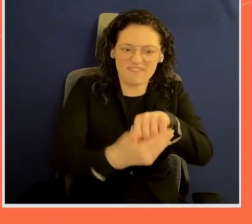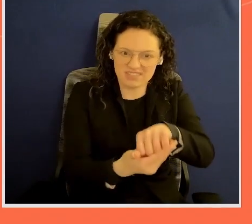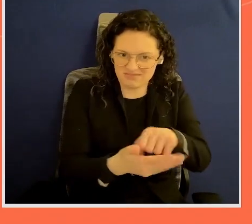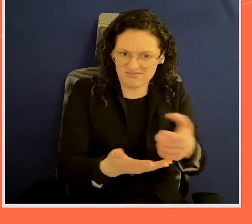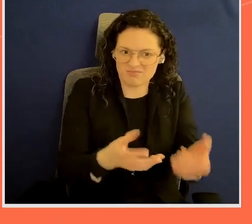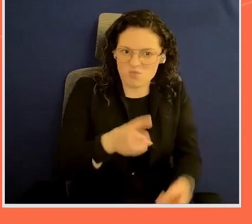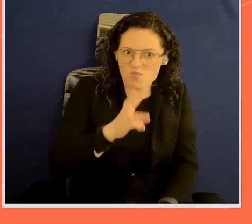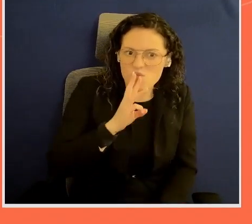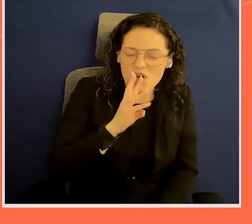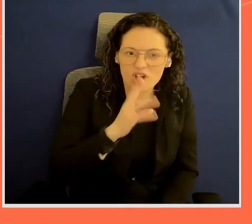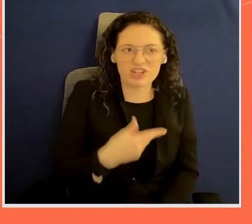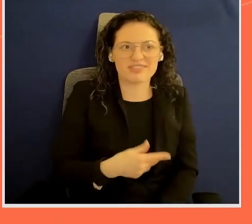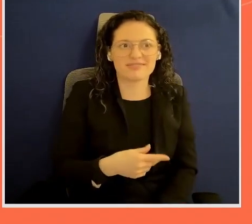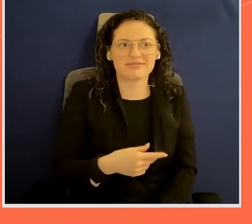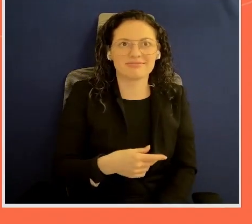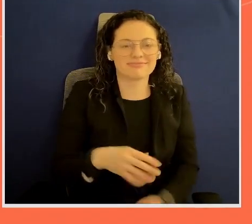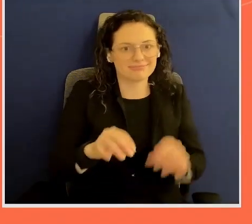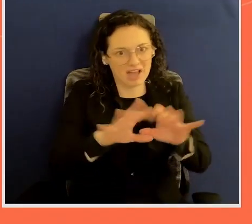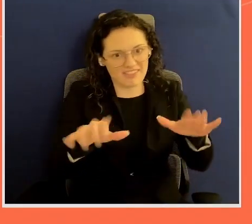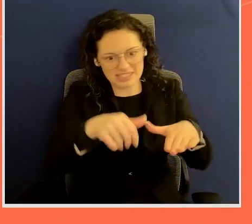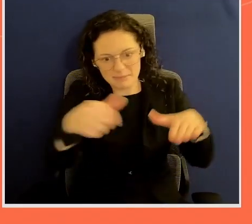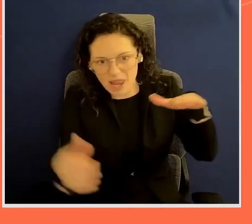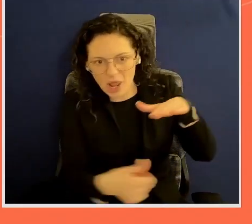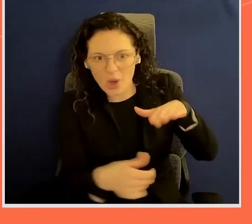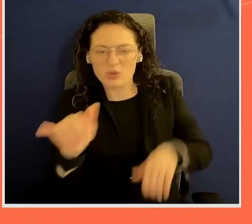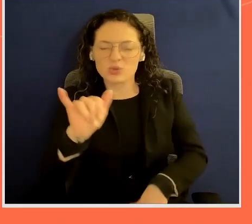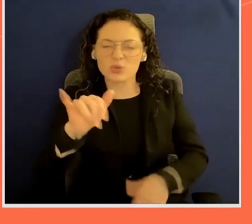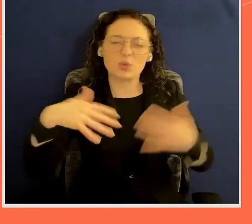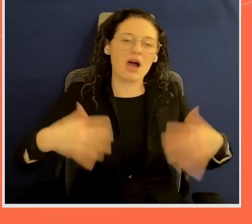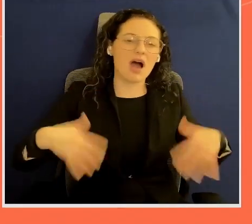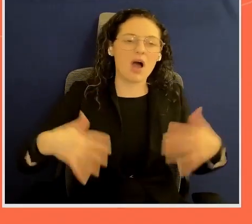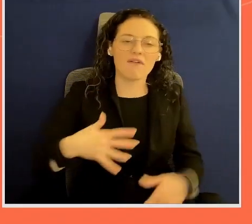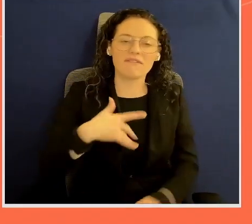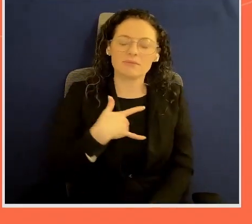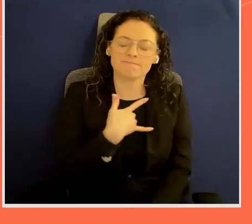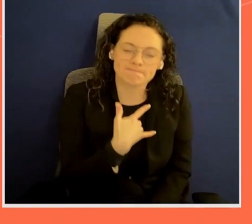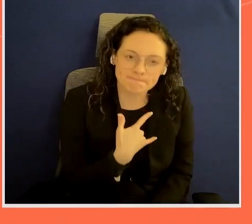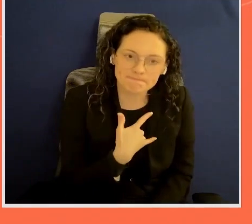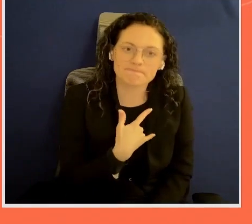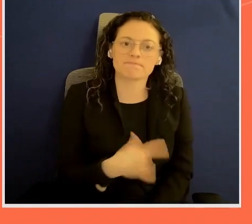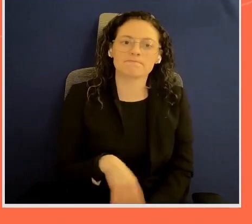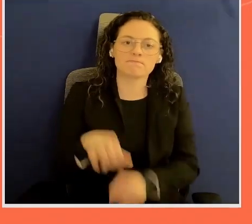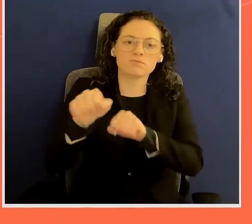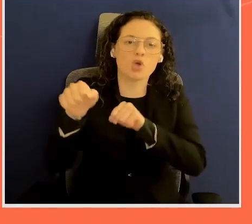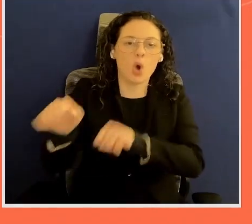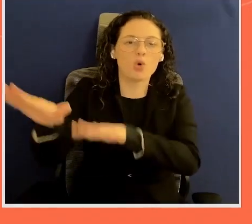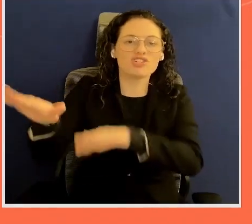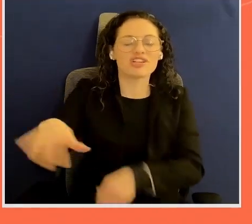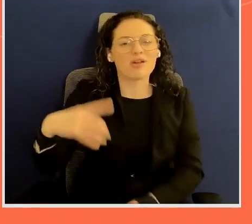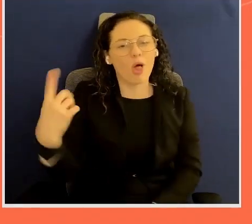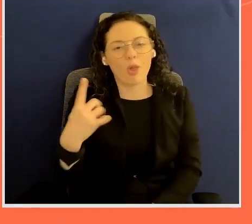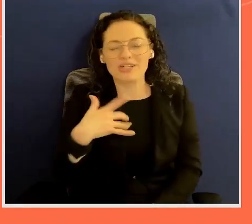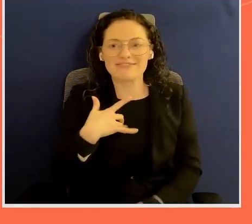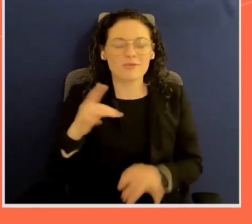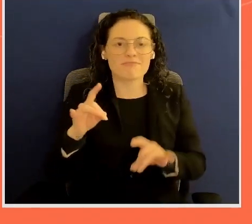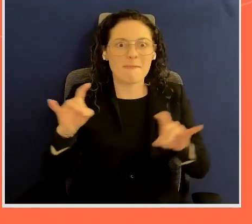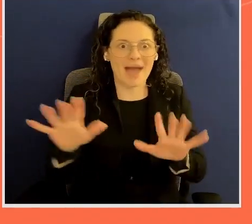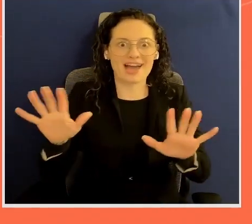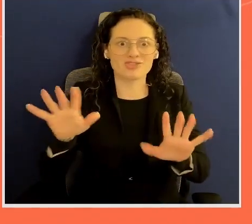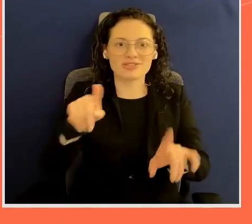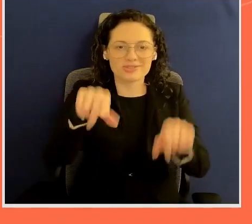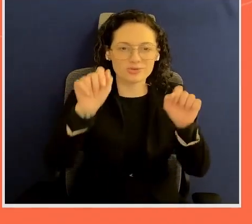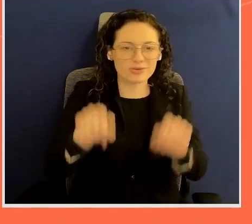and natural resource management. The Palauan Bull is a traditional practice that manages and